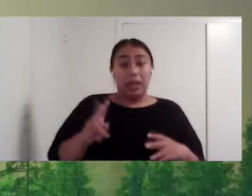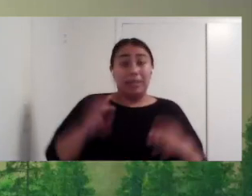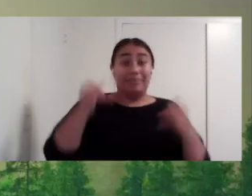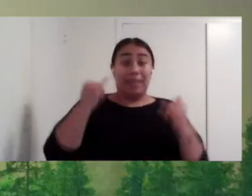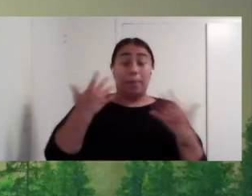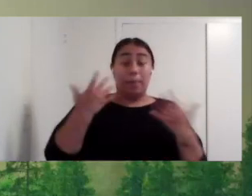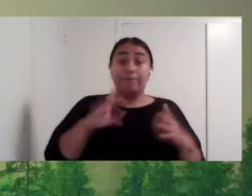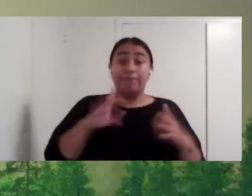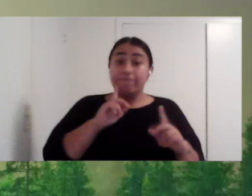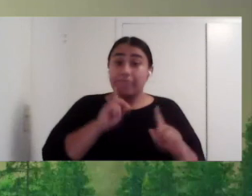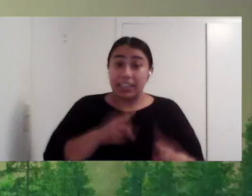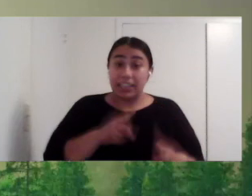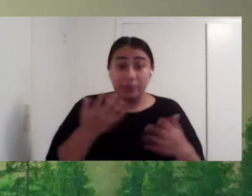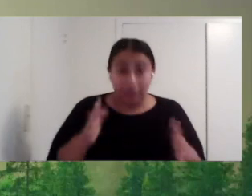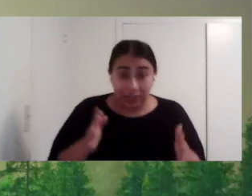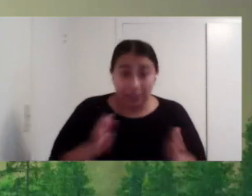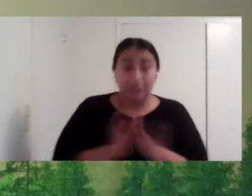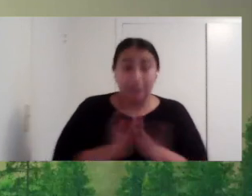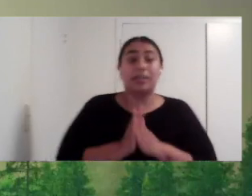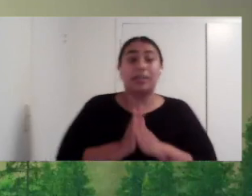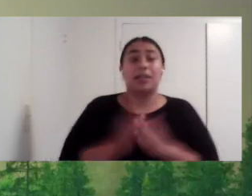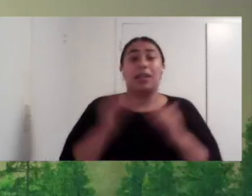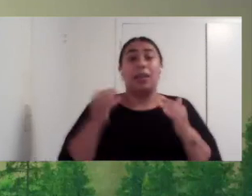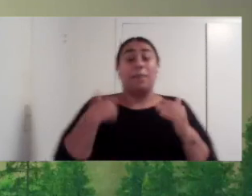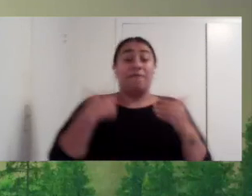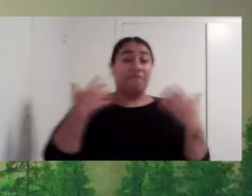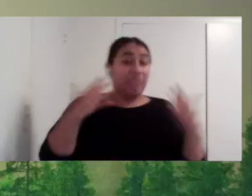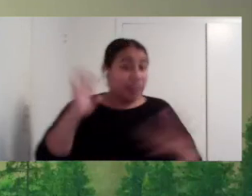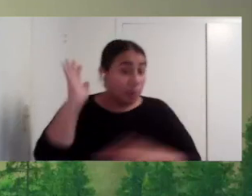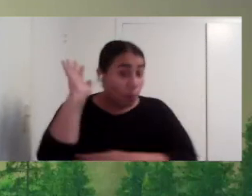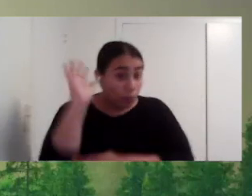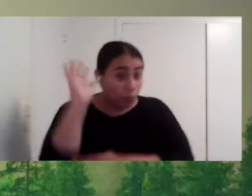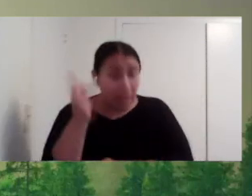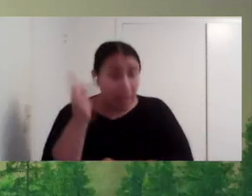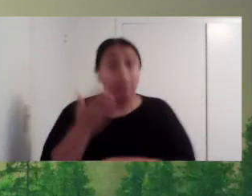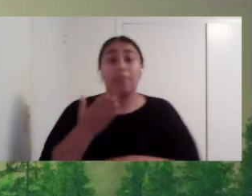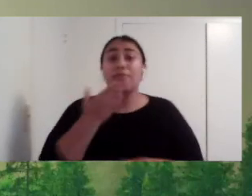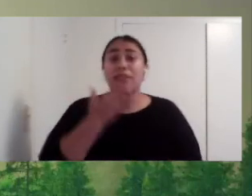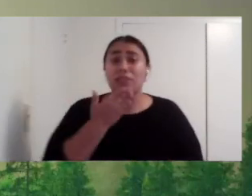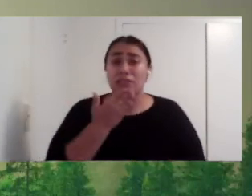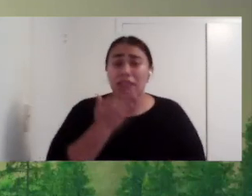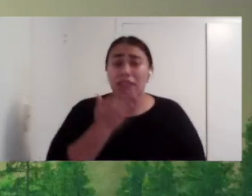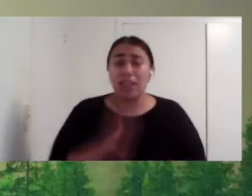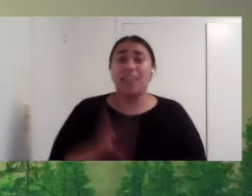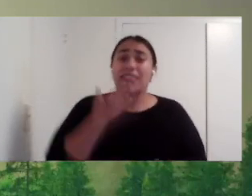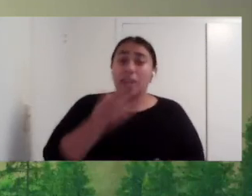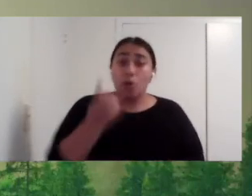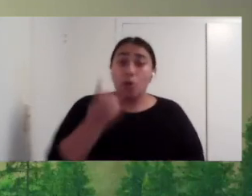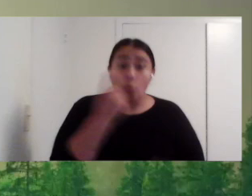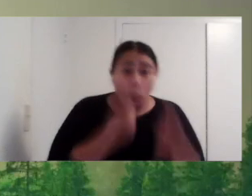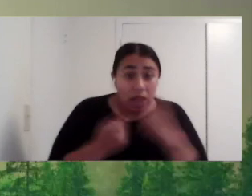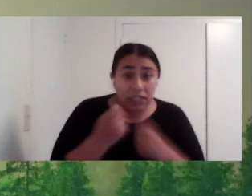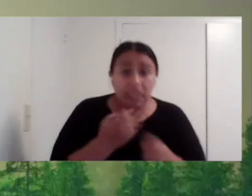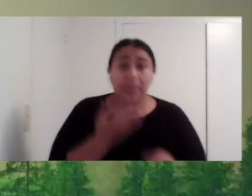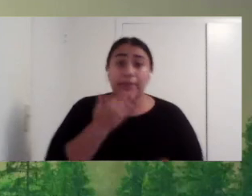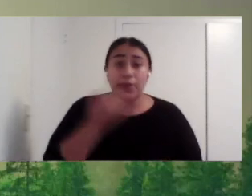genetics. But again, 25% is not enough for us to say, yes, this is it. Yes, this is the cause. Yes, let's prevent it and add genetic testing to these